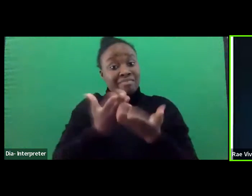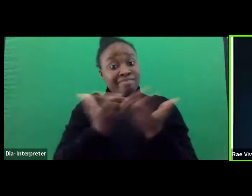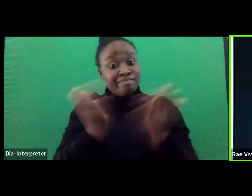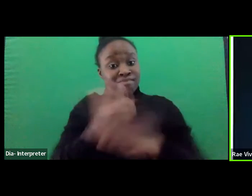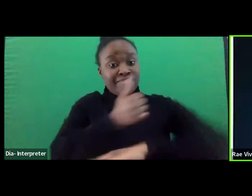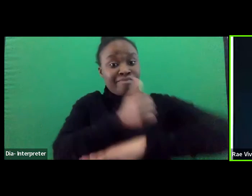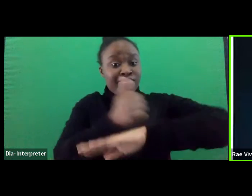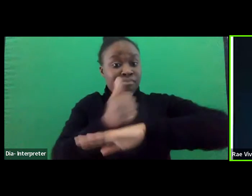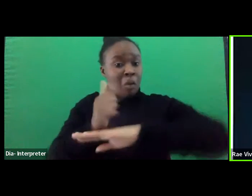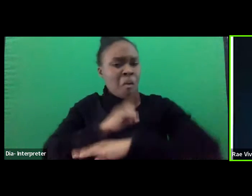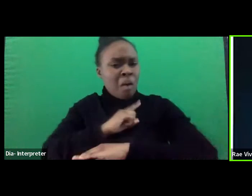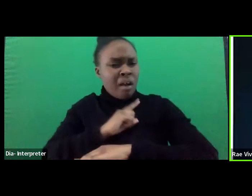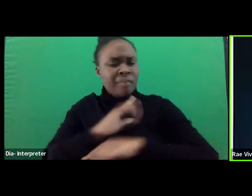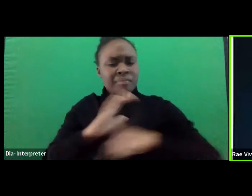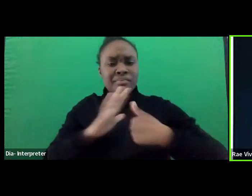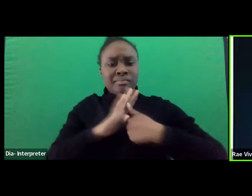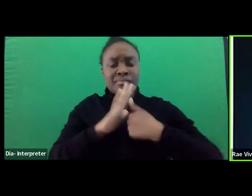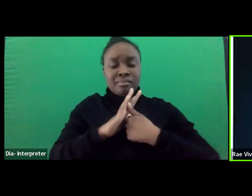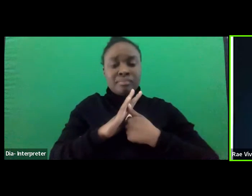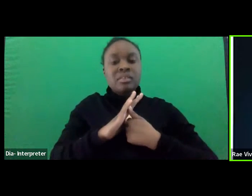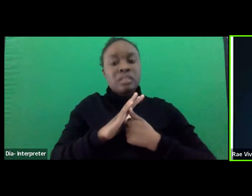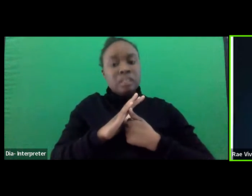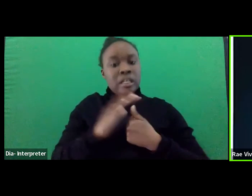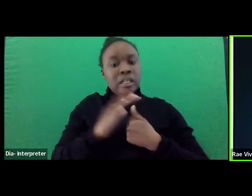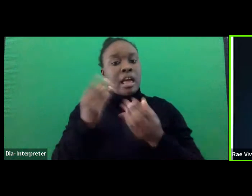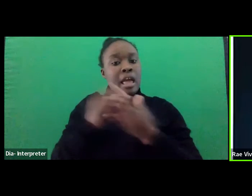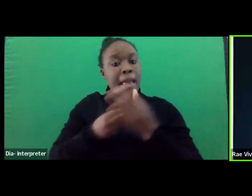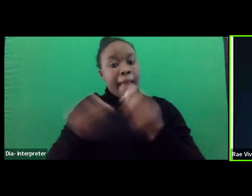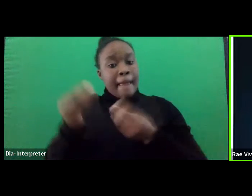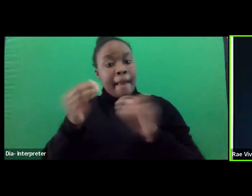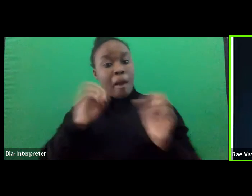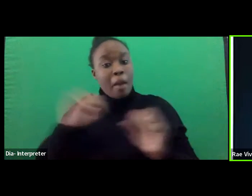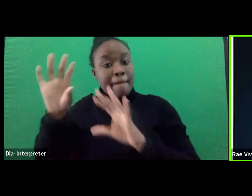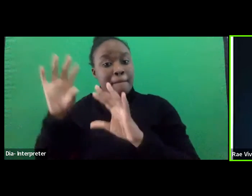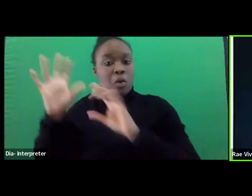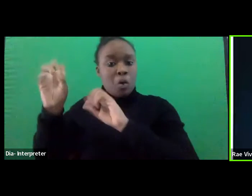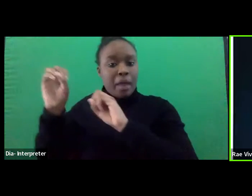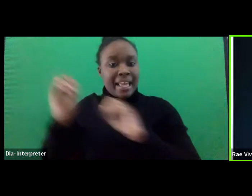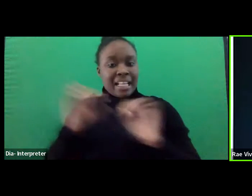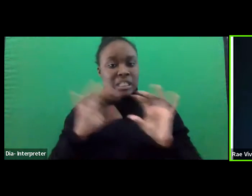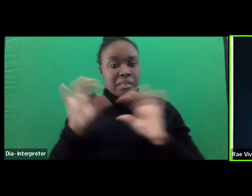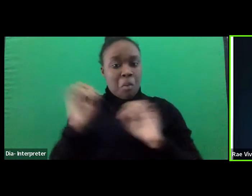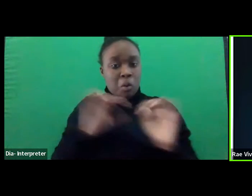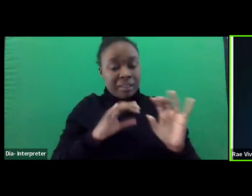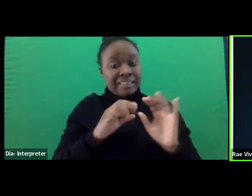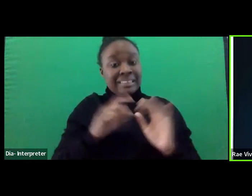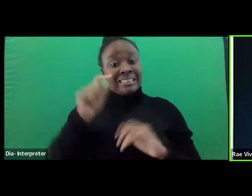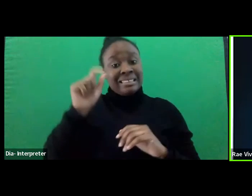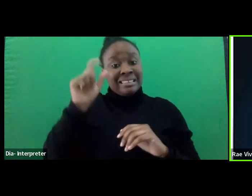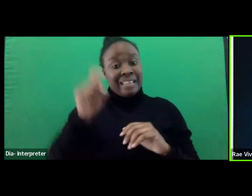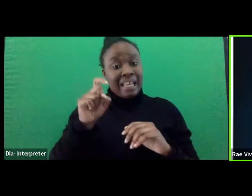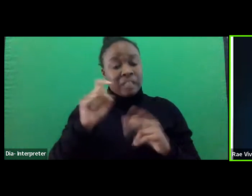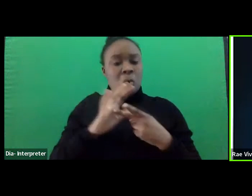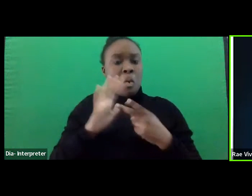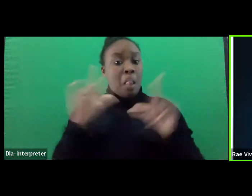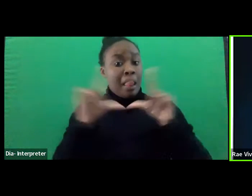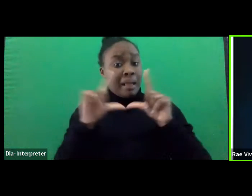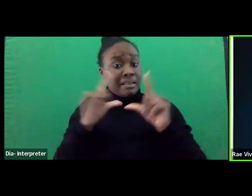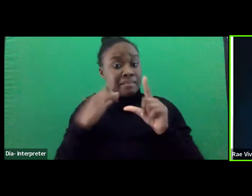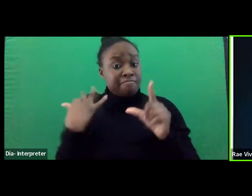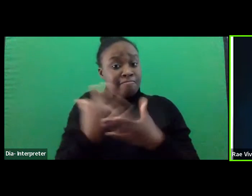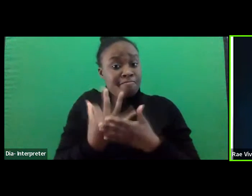1, register for import or exporting, to apply for a license, to act as a